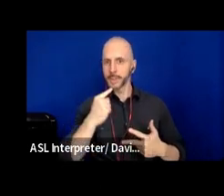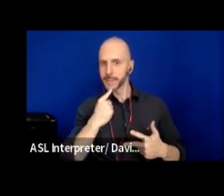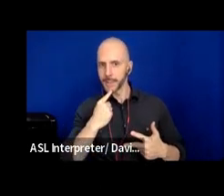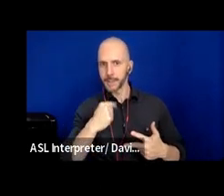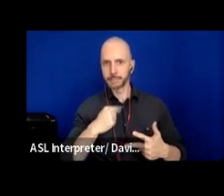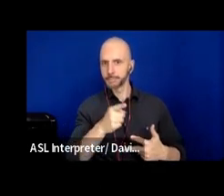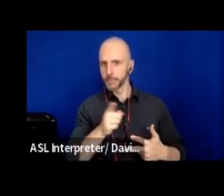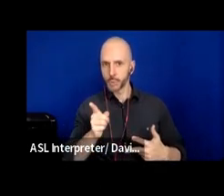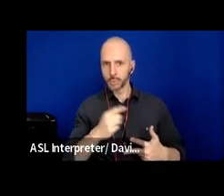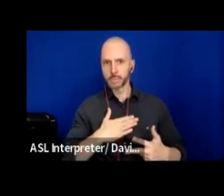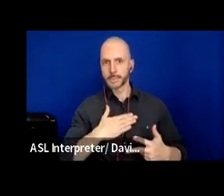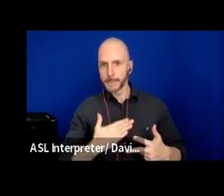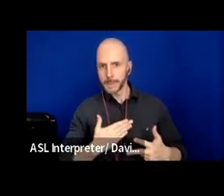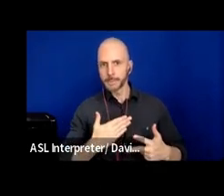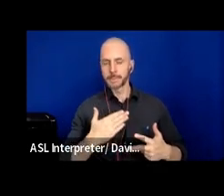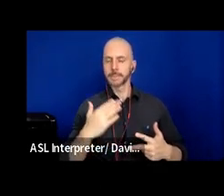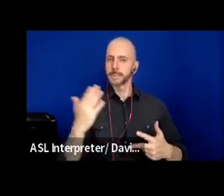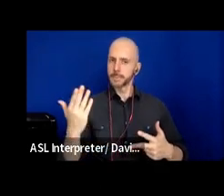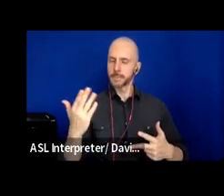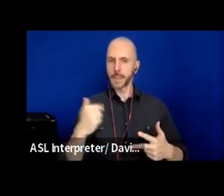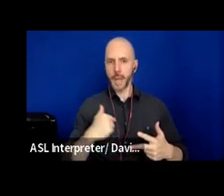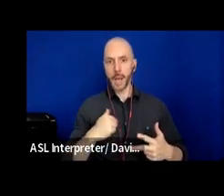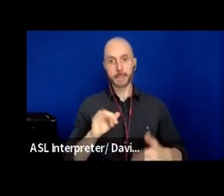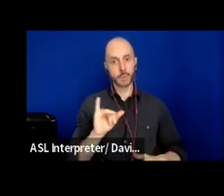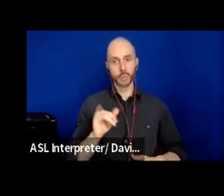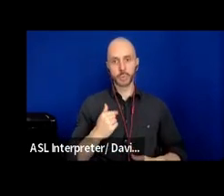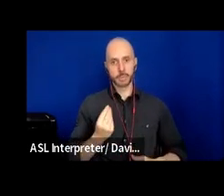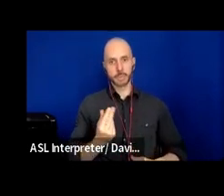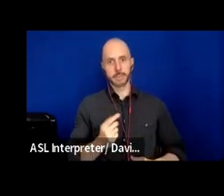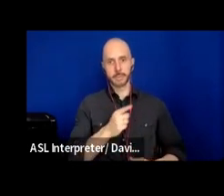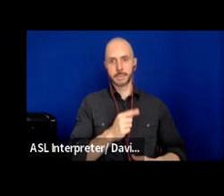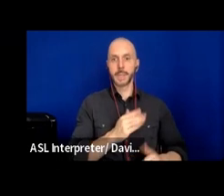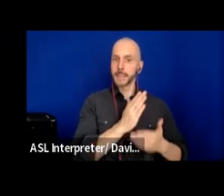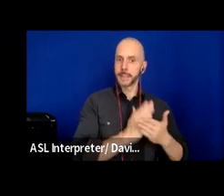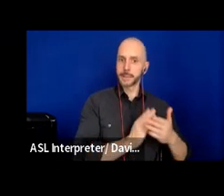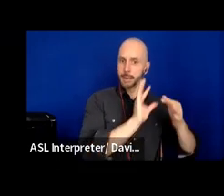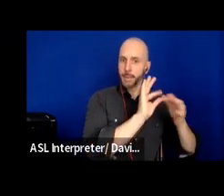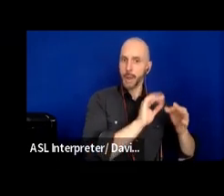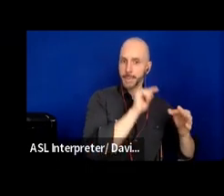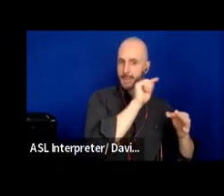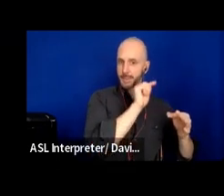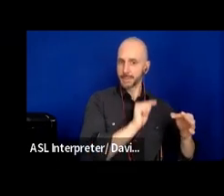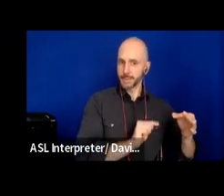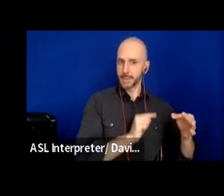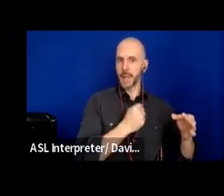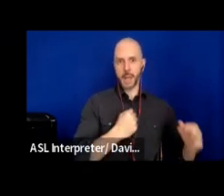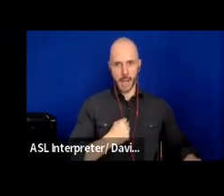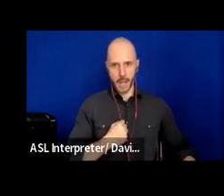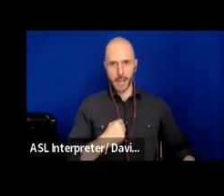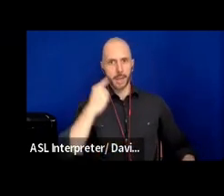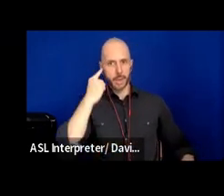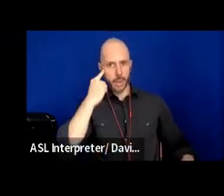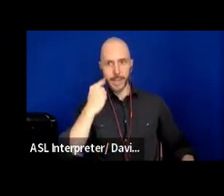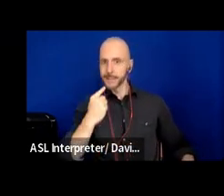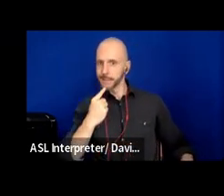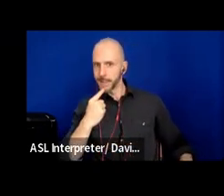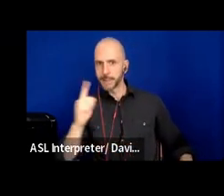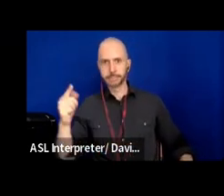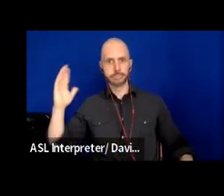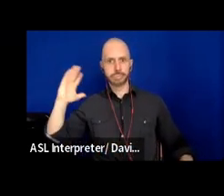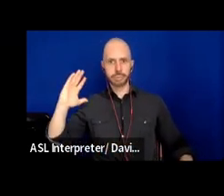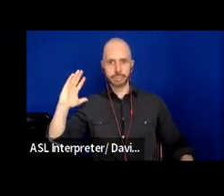going to acknowledge that I've certainly thought and myself said some of these things over time. And it's about